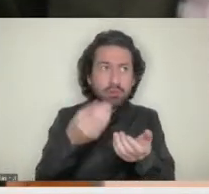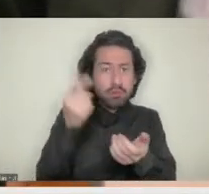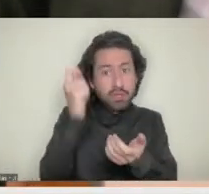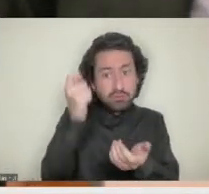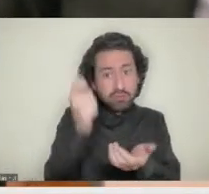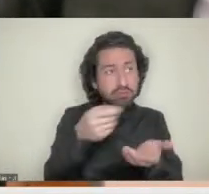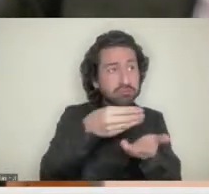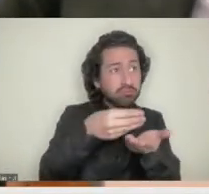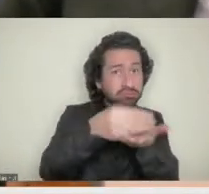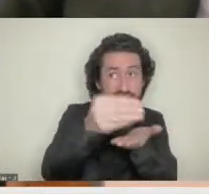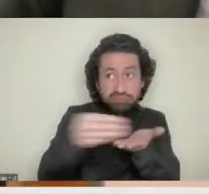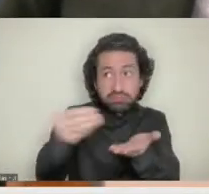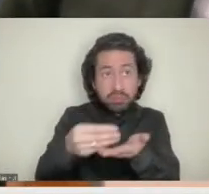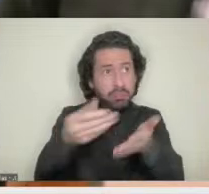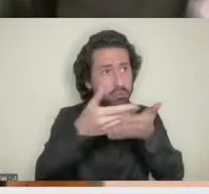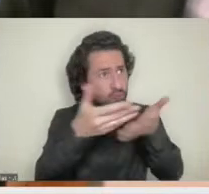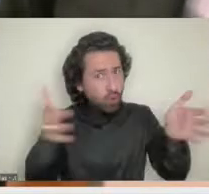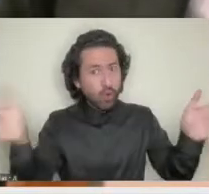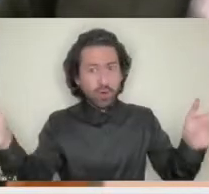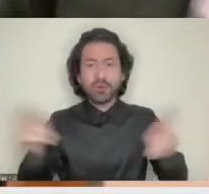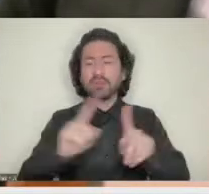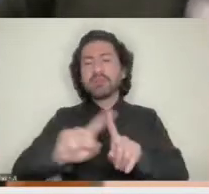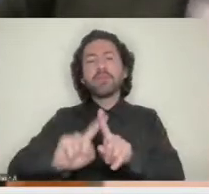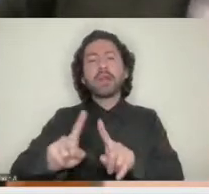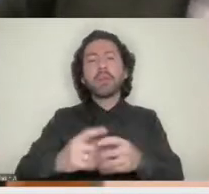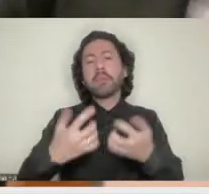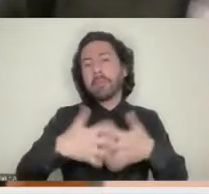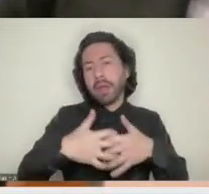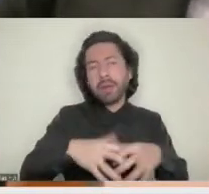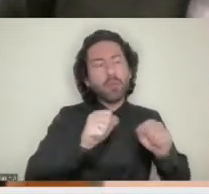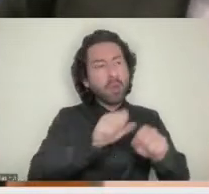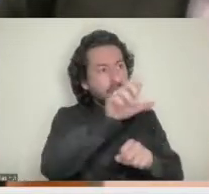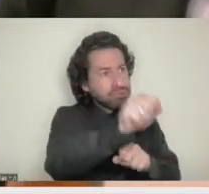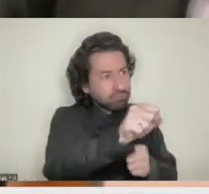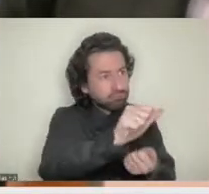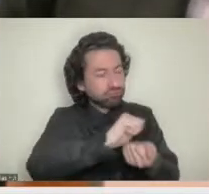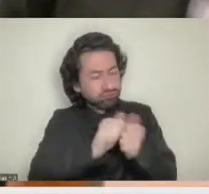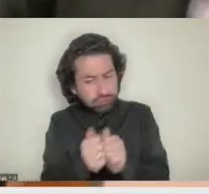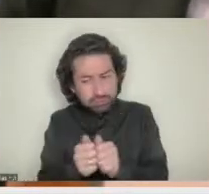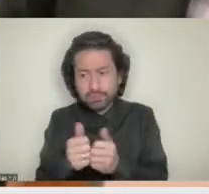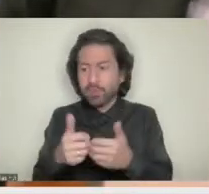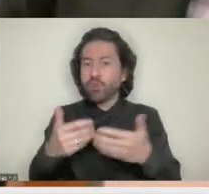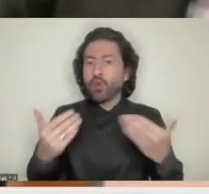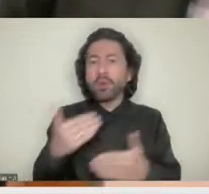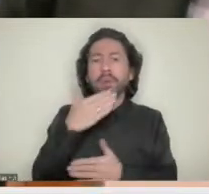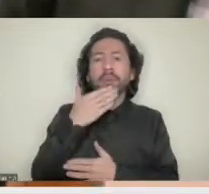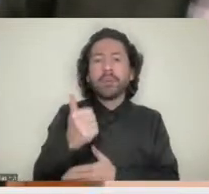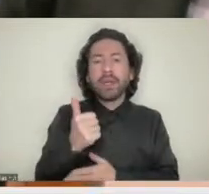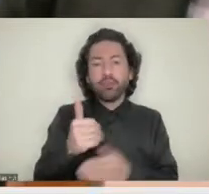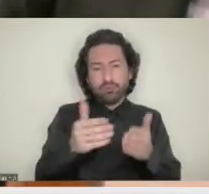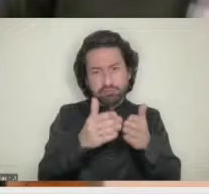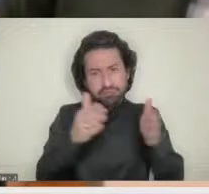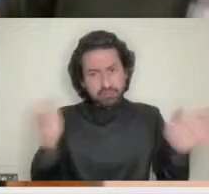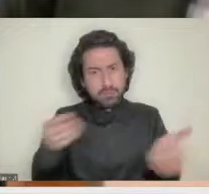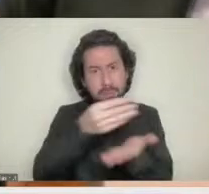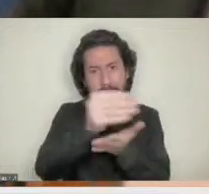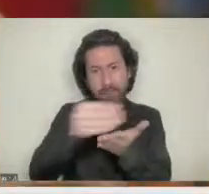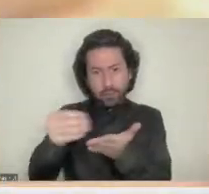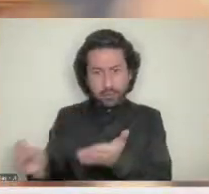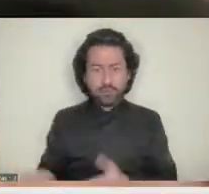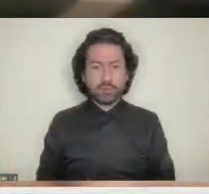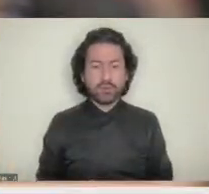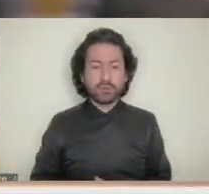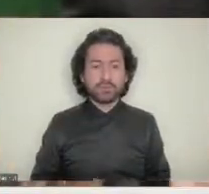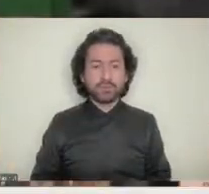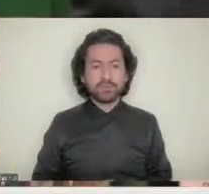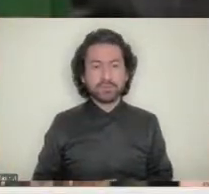increase contributory coverage, and there are different mechanisms to be identified and systematized to increase this coverage. Thank you